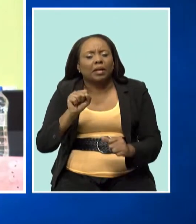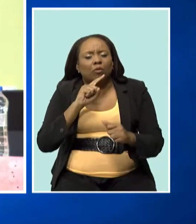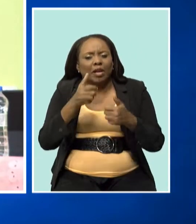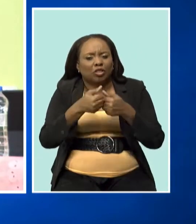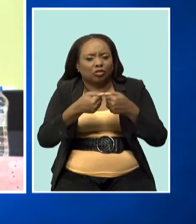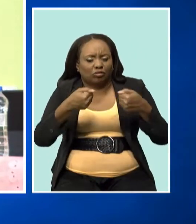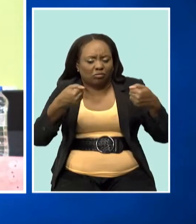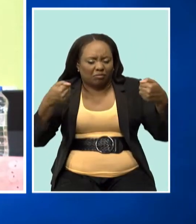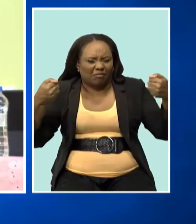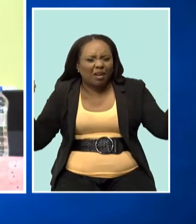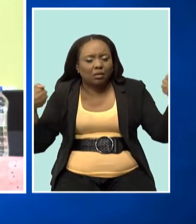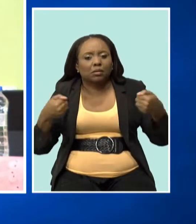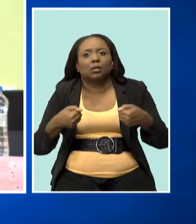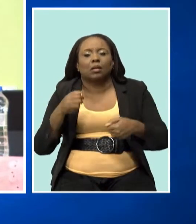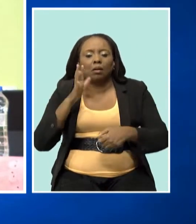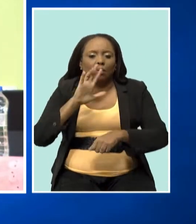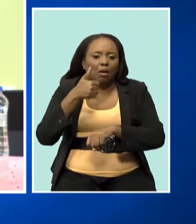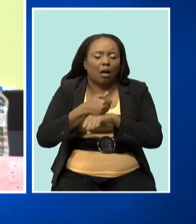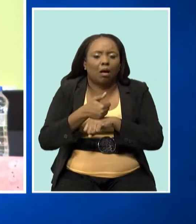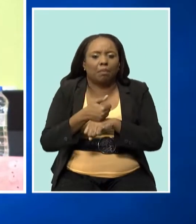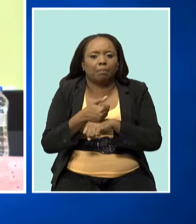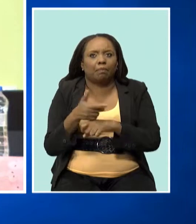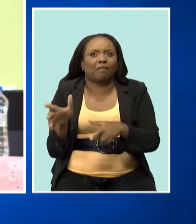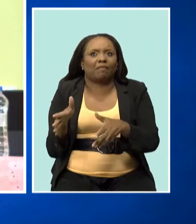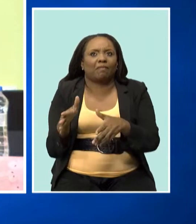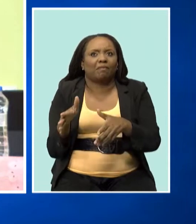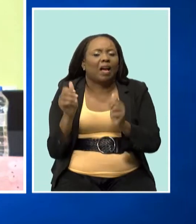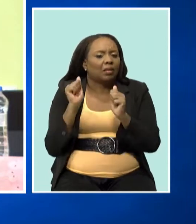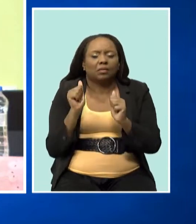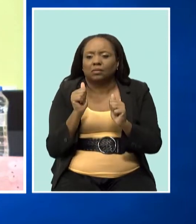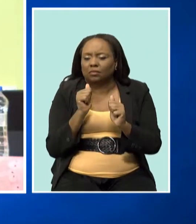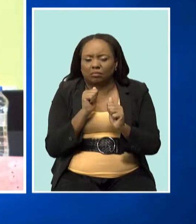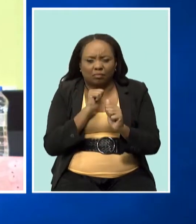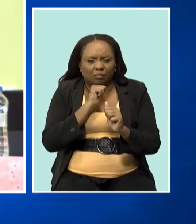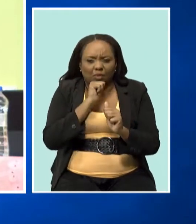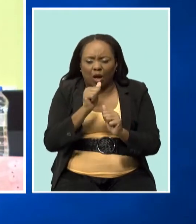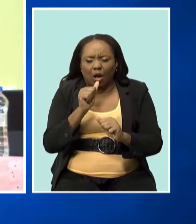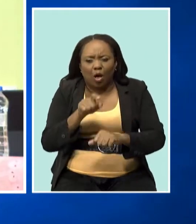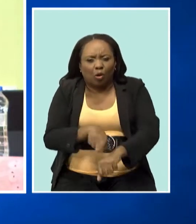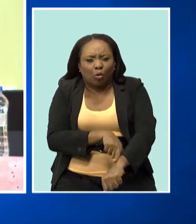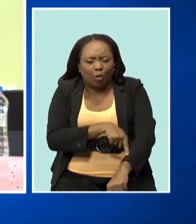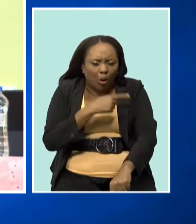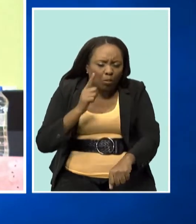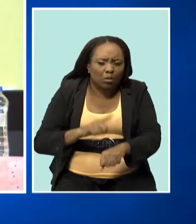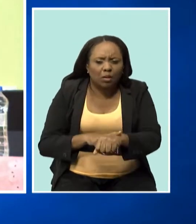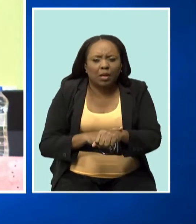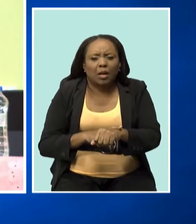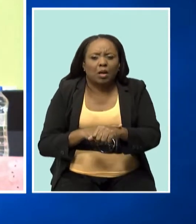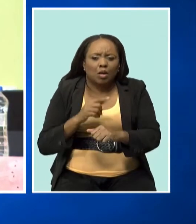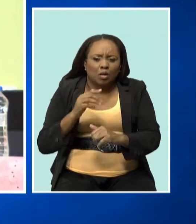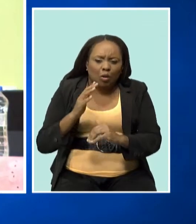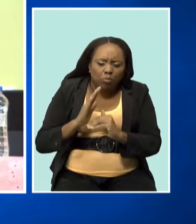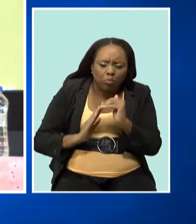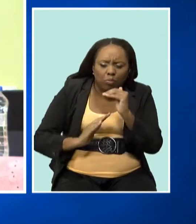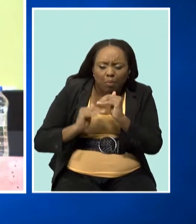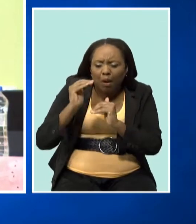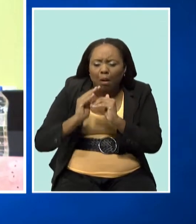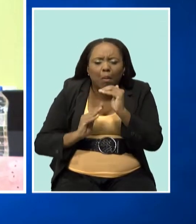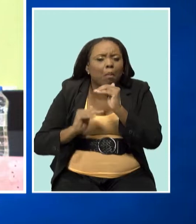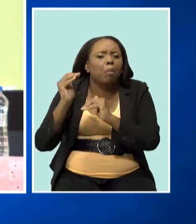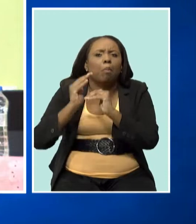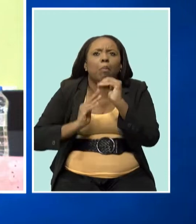schools trying to do good, trying to stamp out bullying in their schools, but they cannot do it alone. We at Supreme Counseling cannot do it alone. We